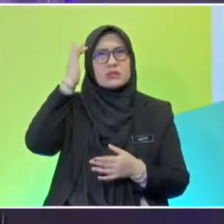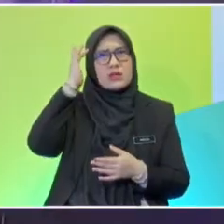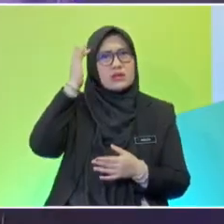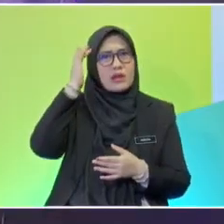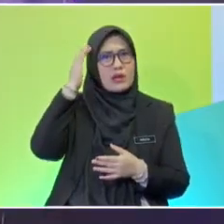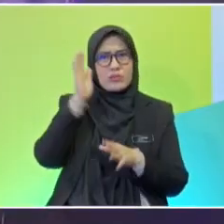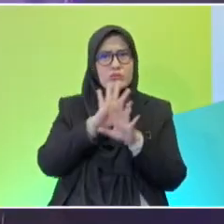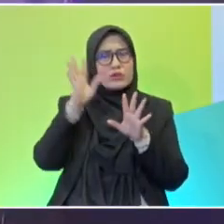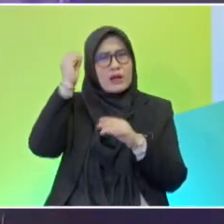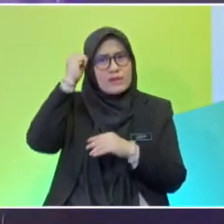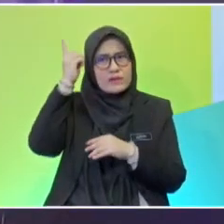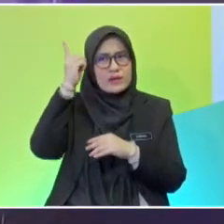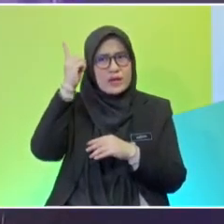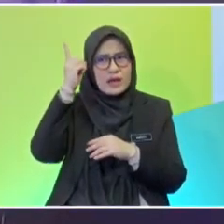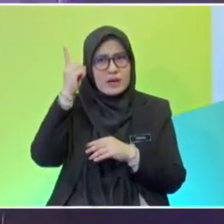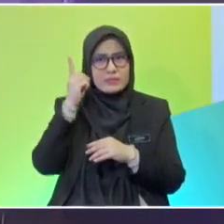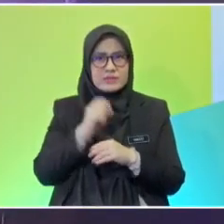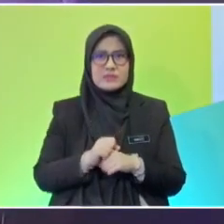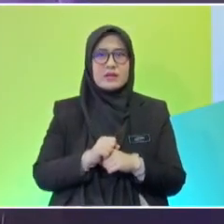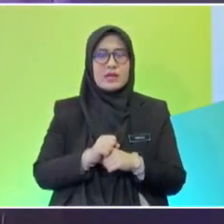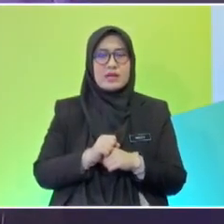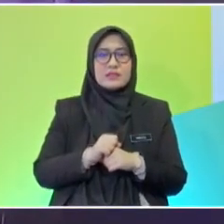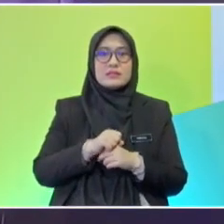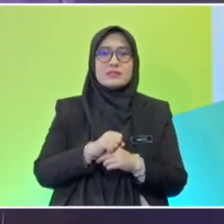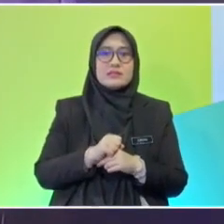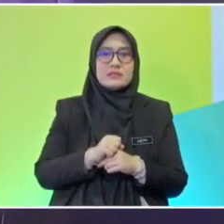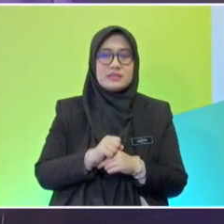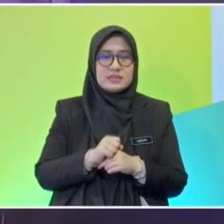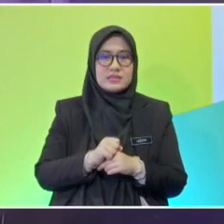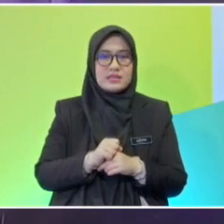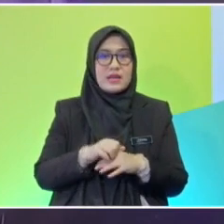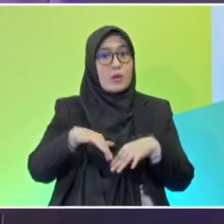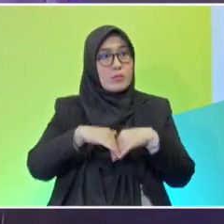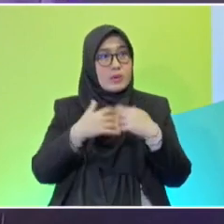many hours do you exercise in a week? 3?